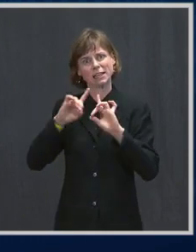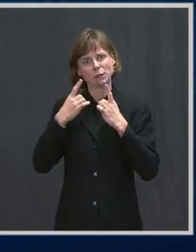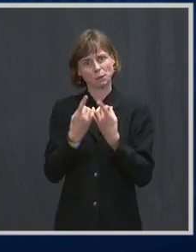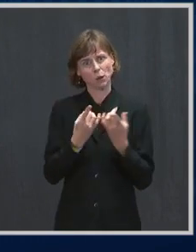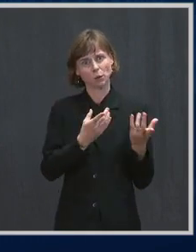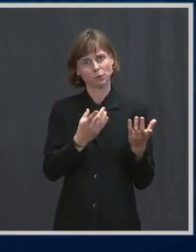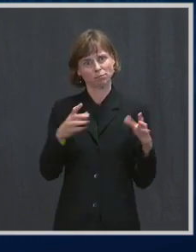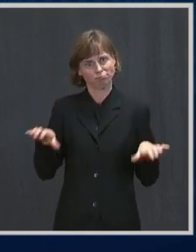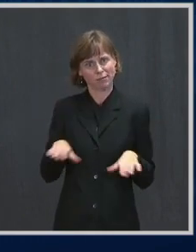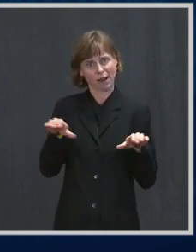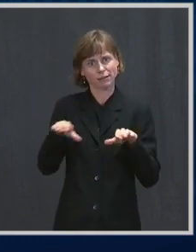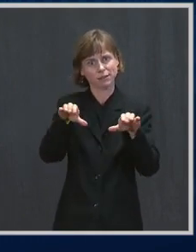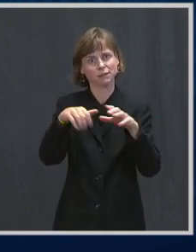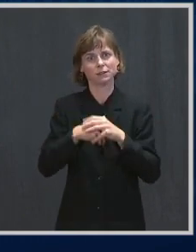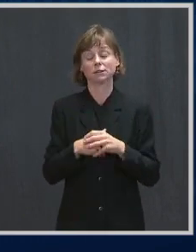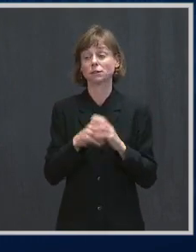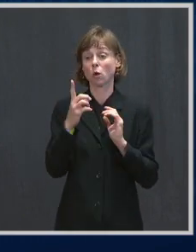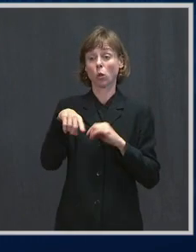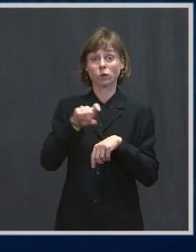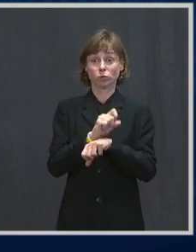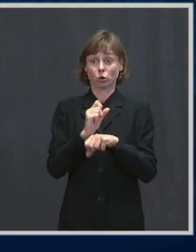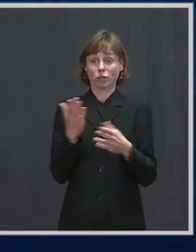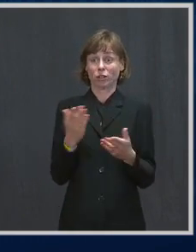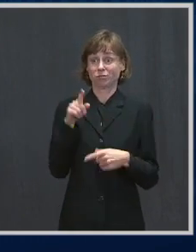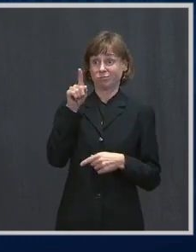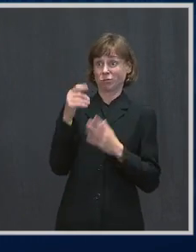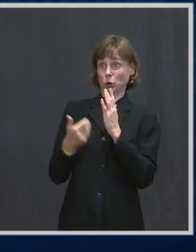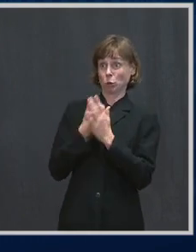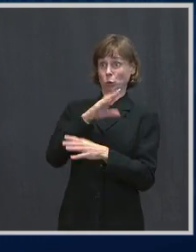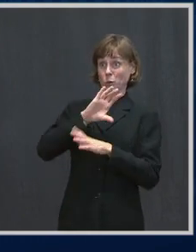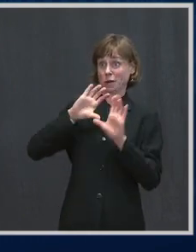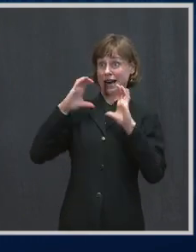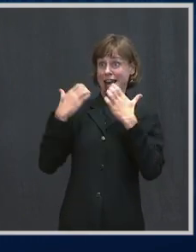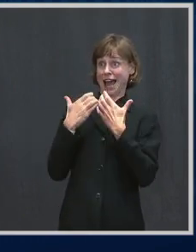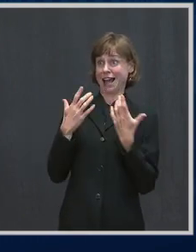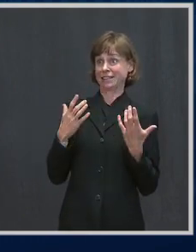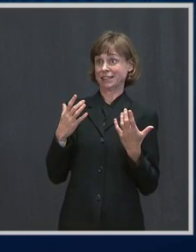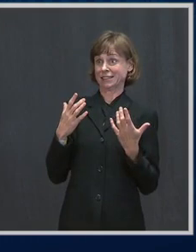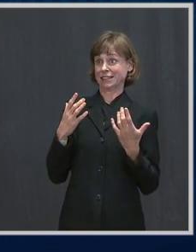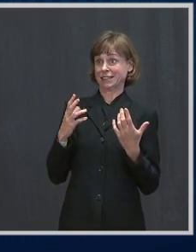Those of you who work here, including the new class of diplomats